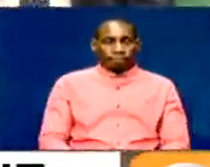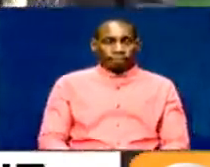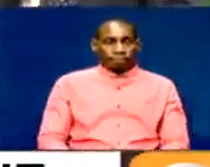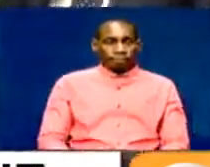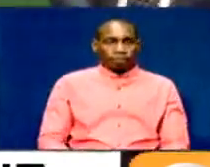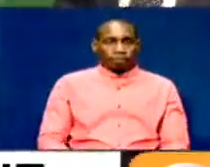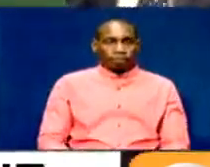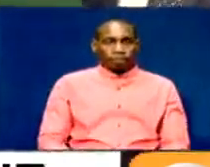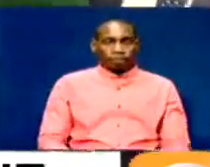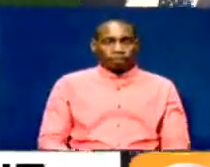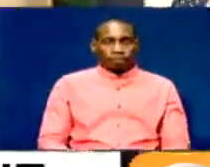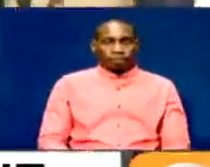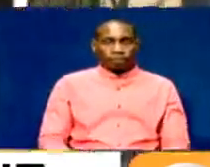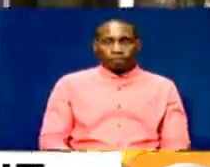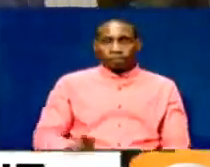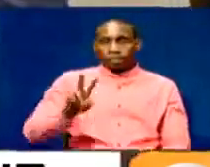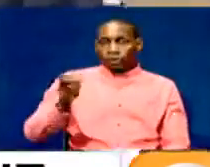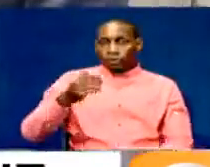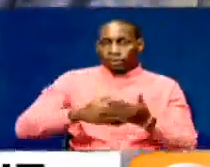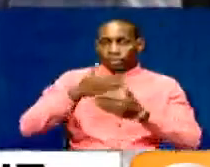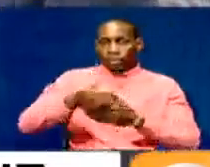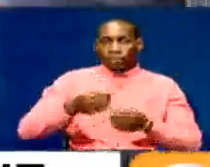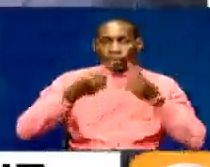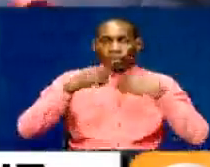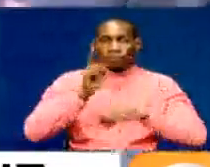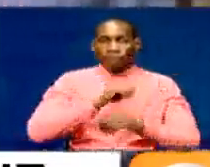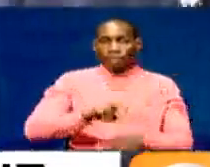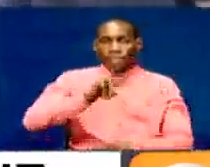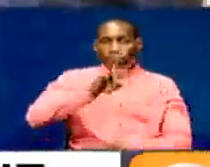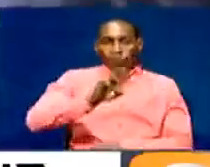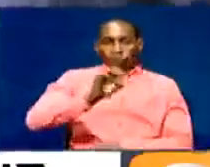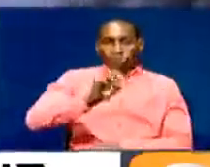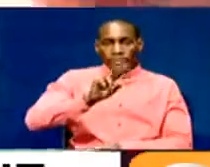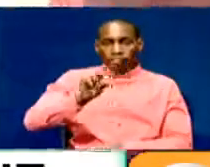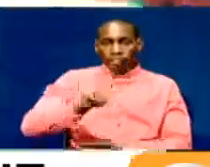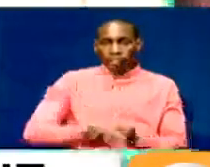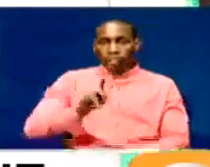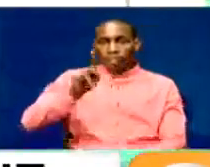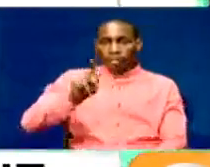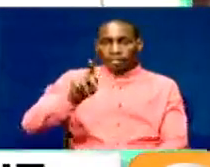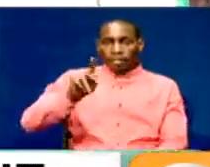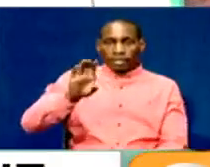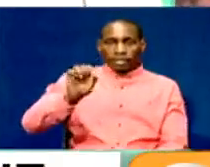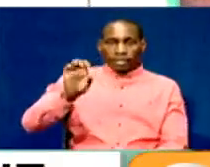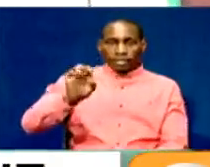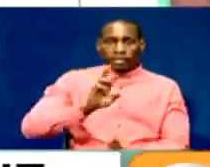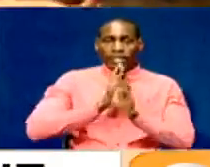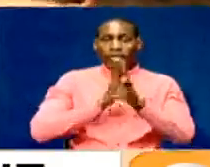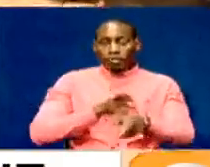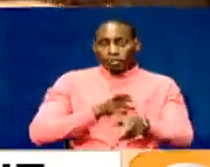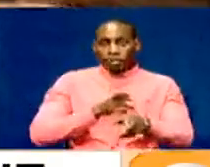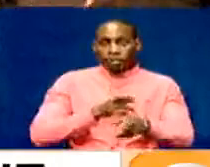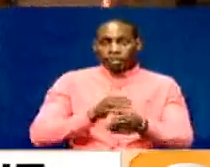highly welcome, sir. Just 2 months after the release of the 2021 Kenya Certificate of Secondary Education